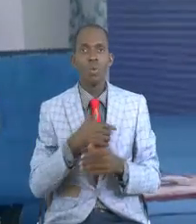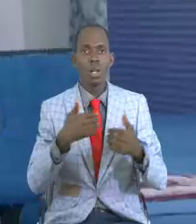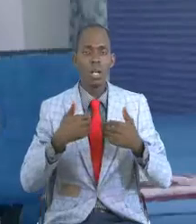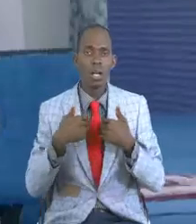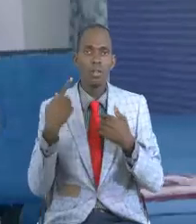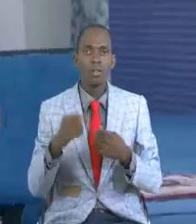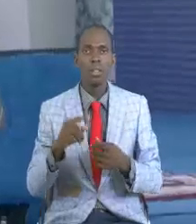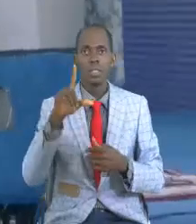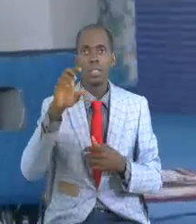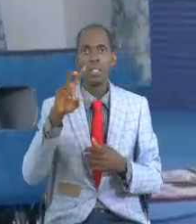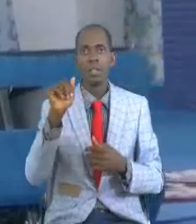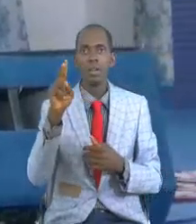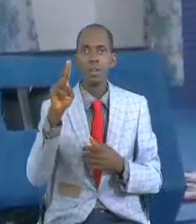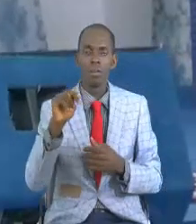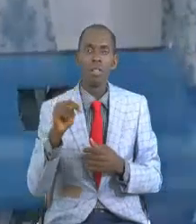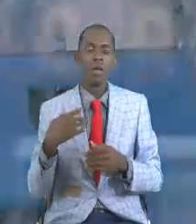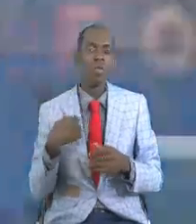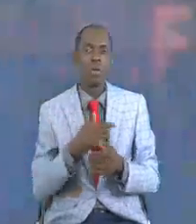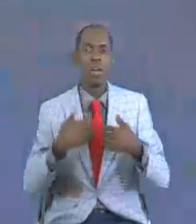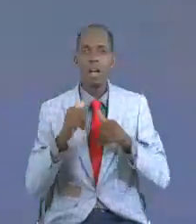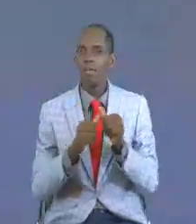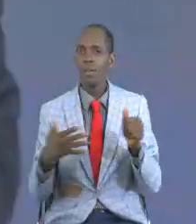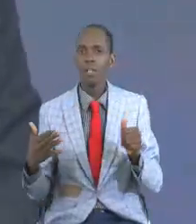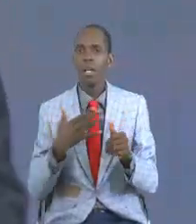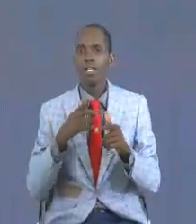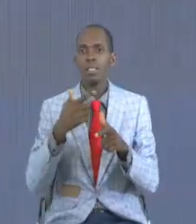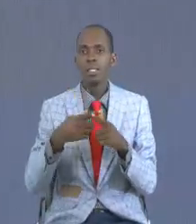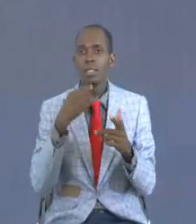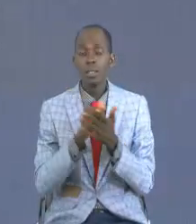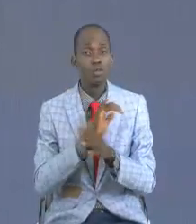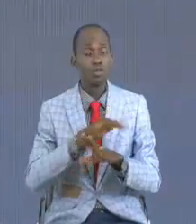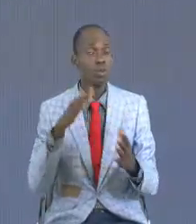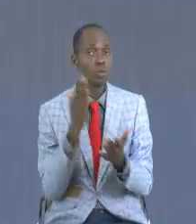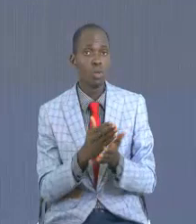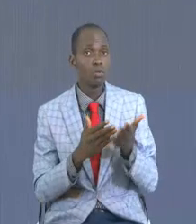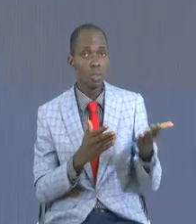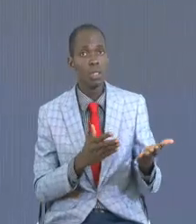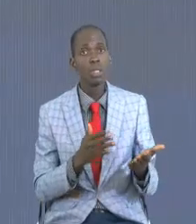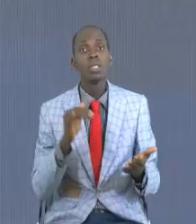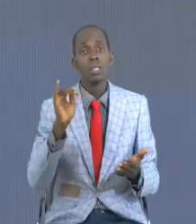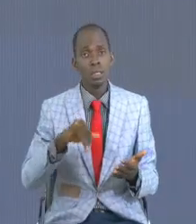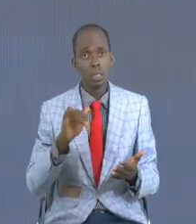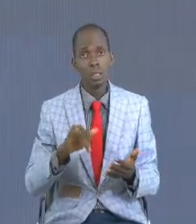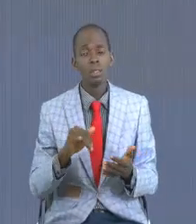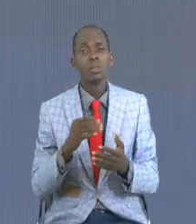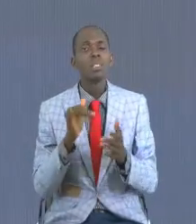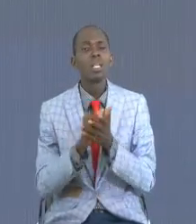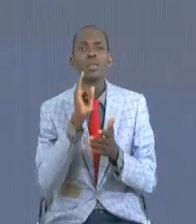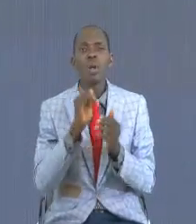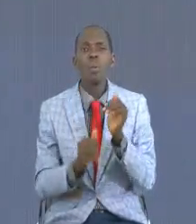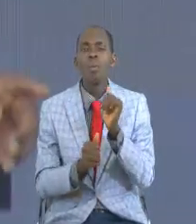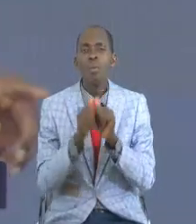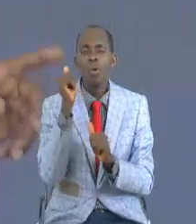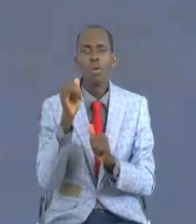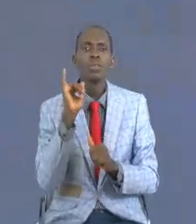everything and then he says don't stop there that's why they have break israelites torched in the old